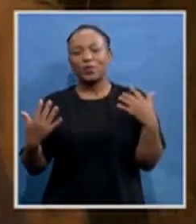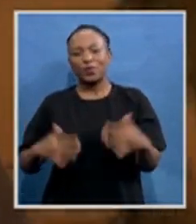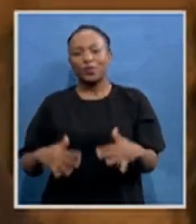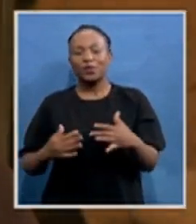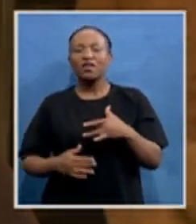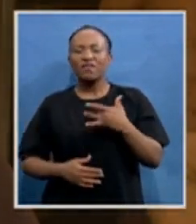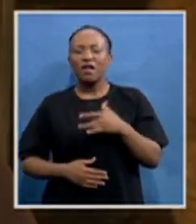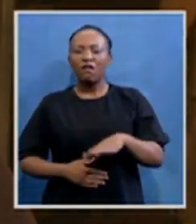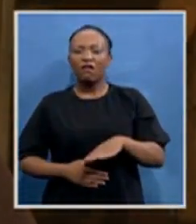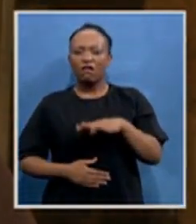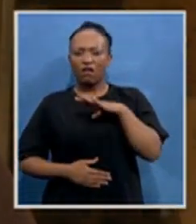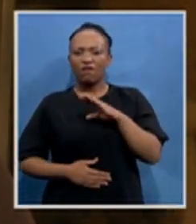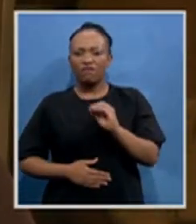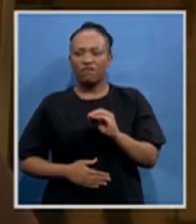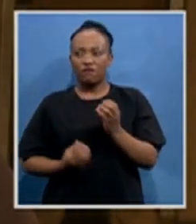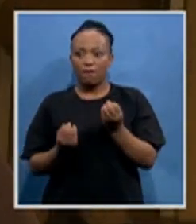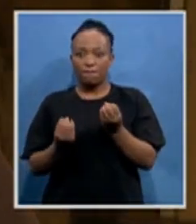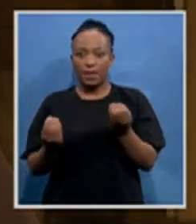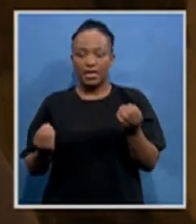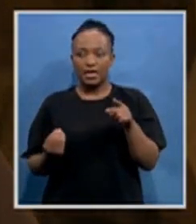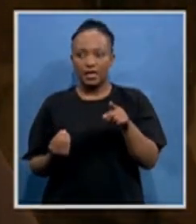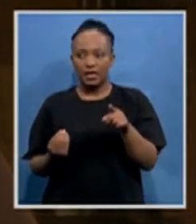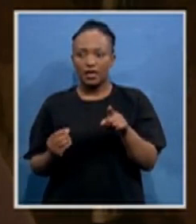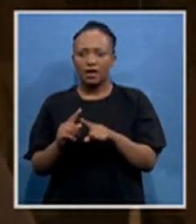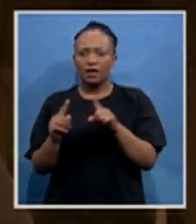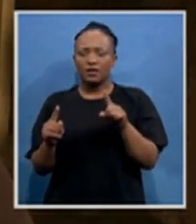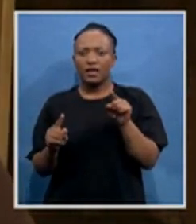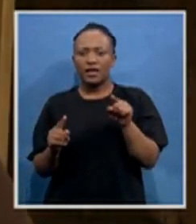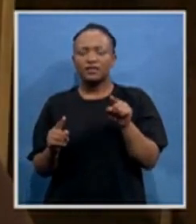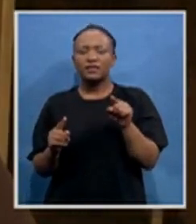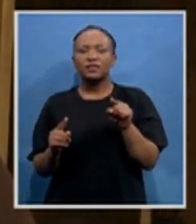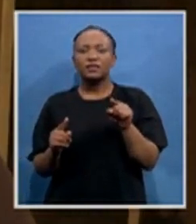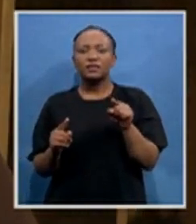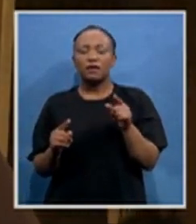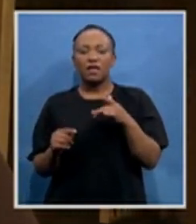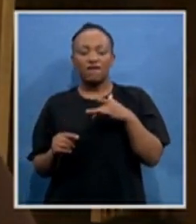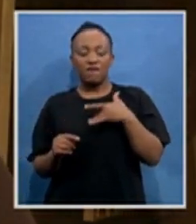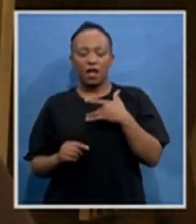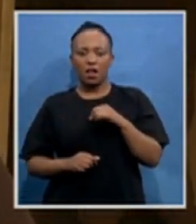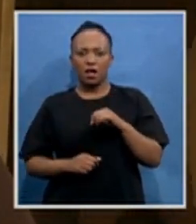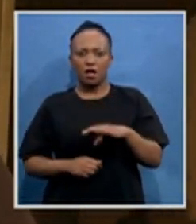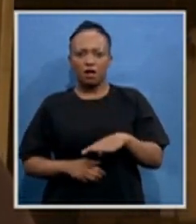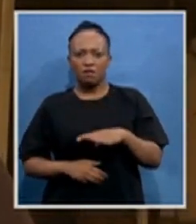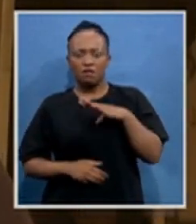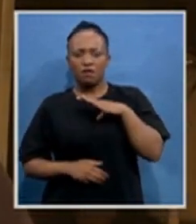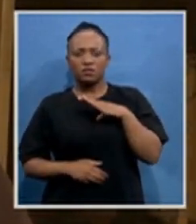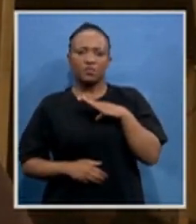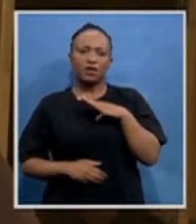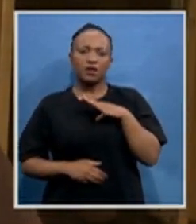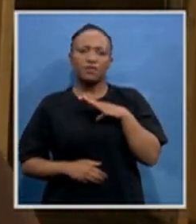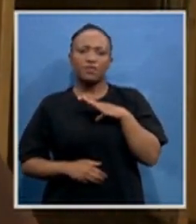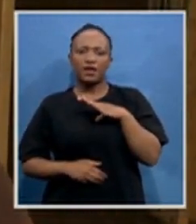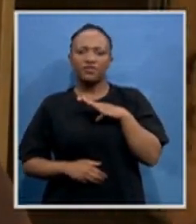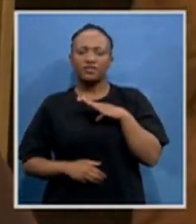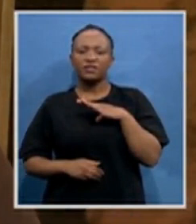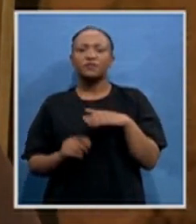a sense of bettering themselves, and some are making full use of the opportunities that are granted to them